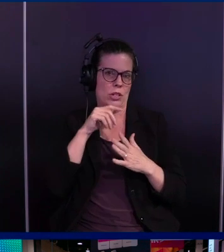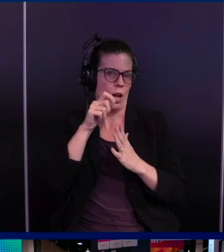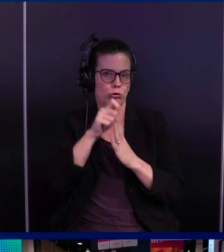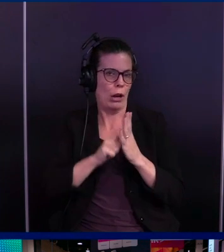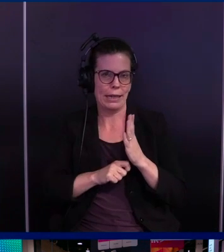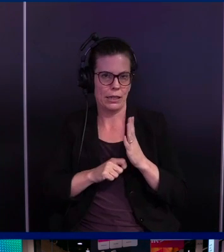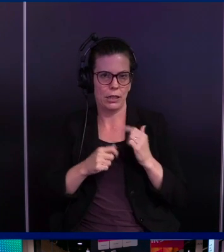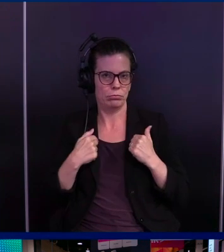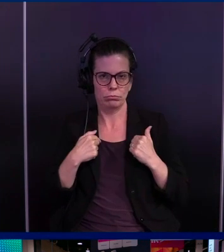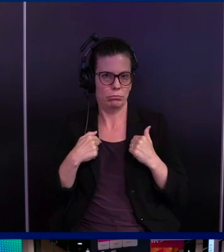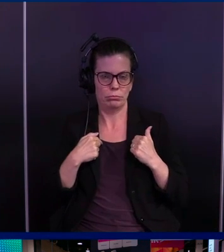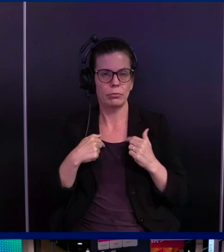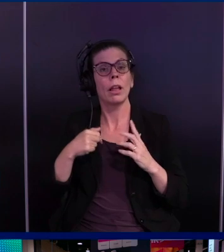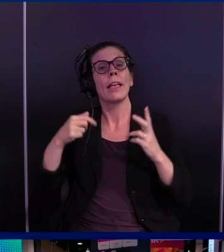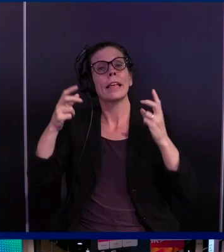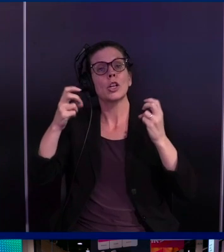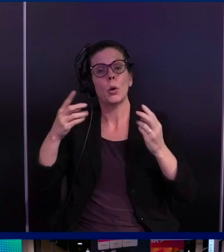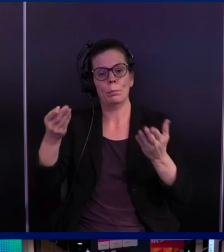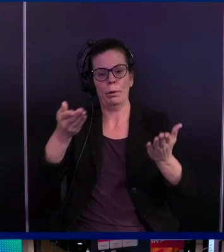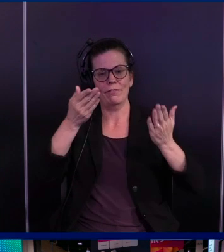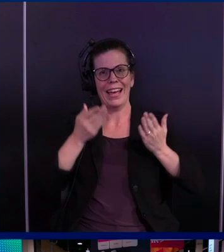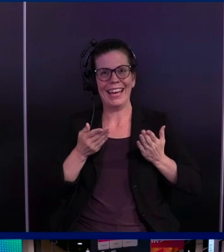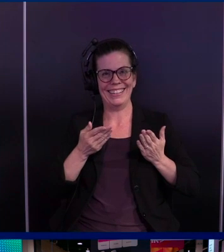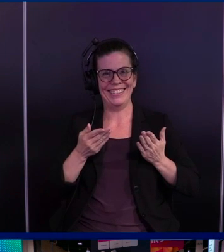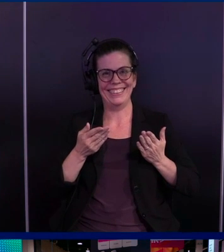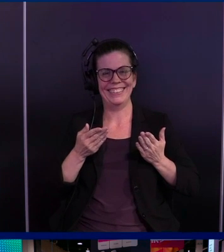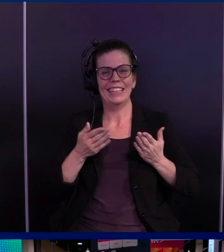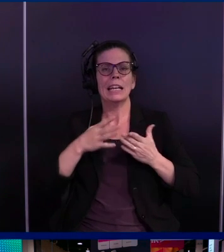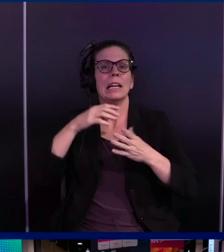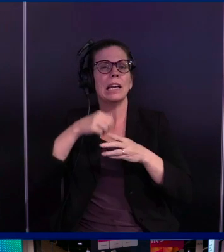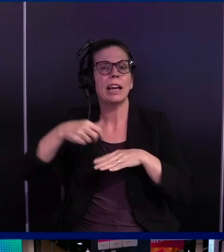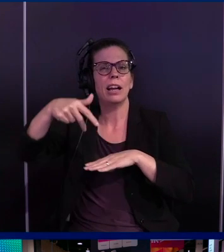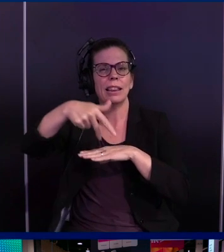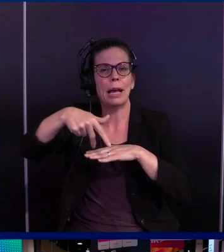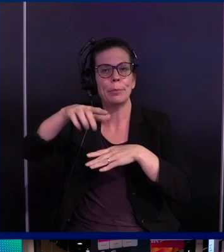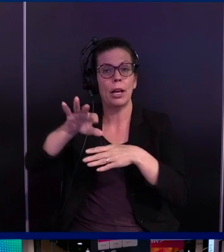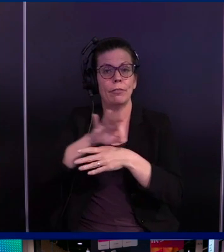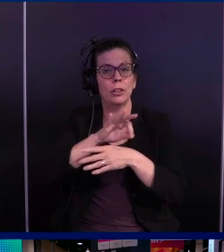code. The code is provided to us within this Lambda function,